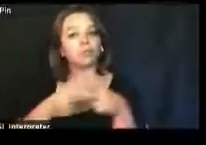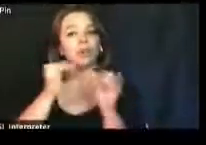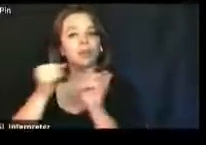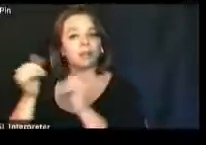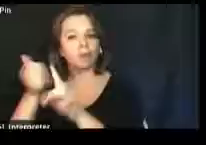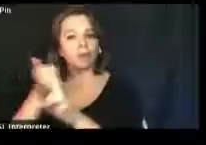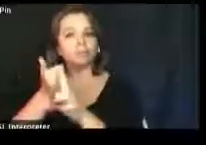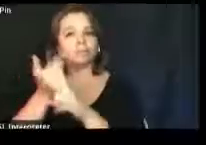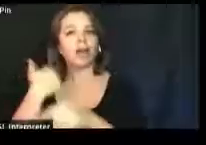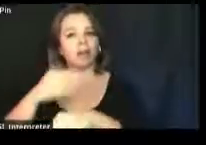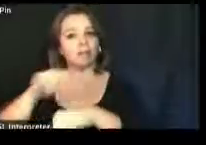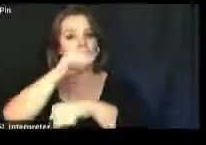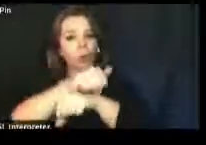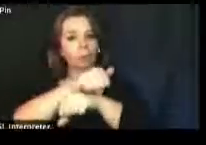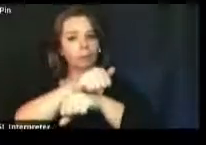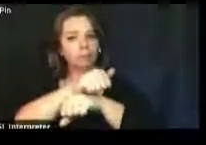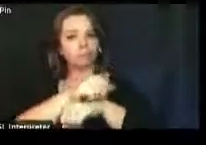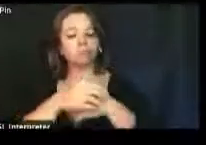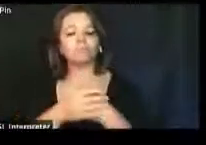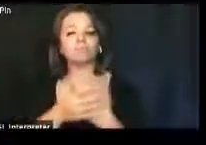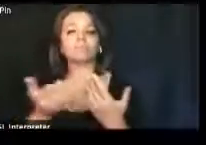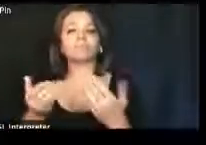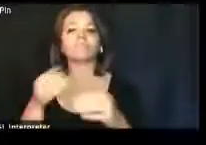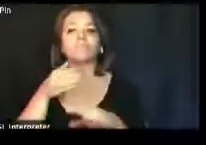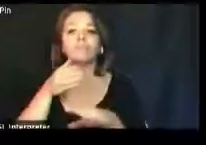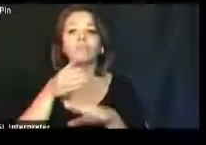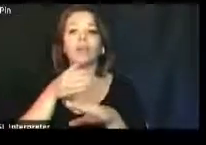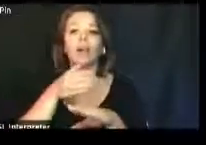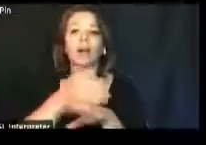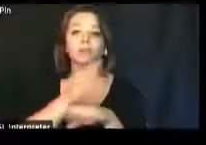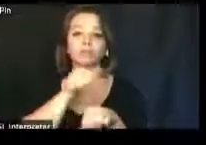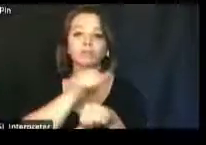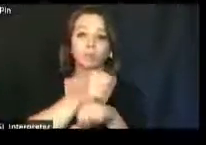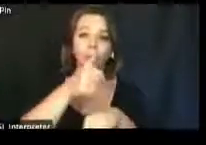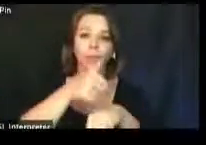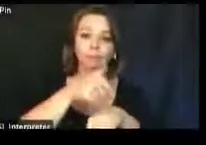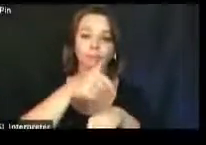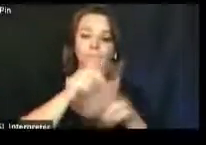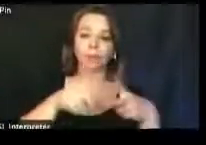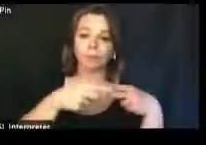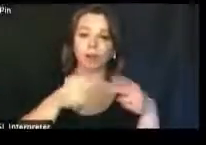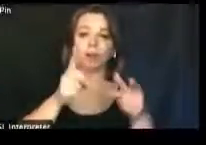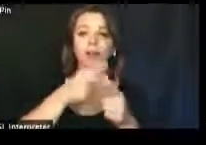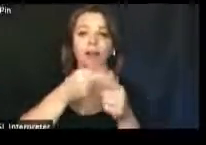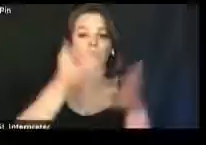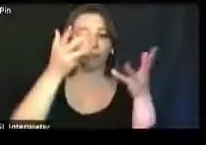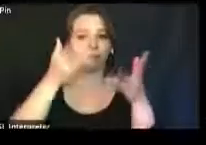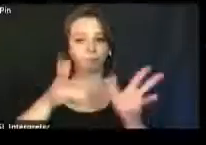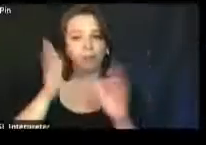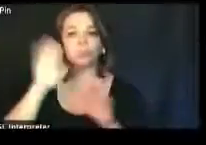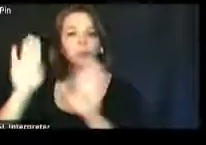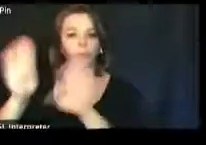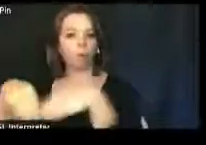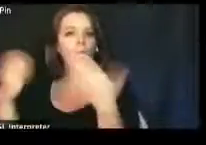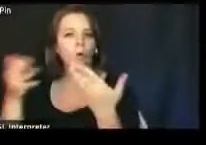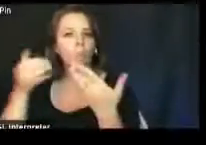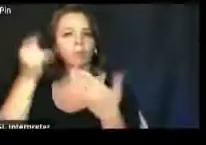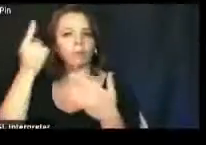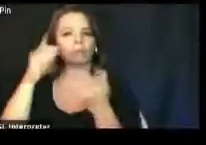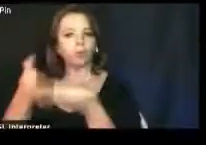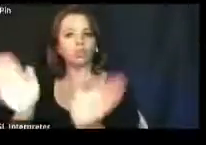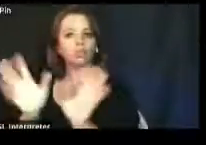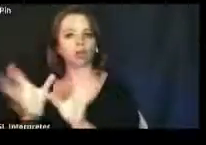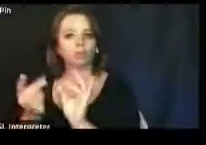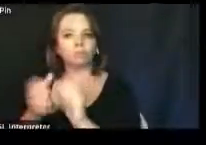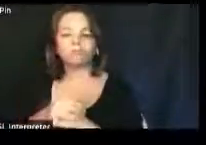for an appointment, for appointment time slots, and then open the phone lines if there is time. Commissioner